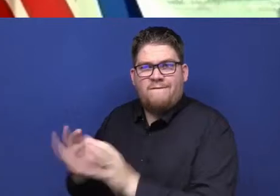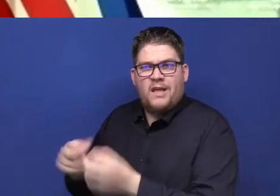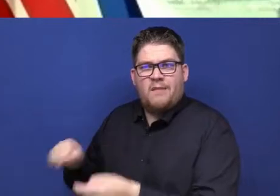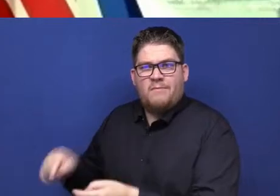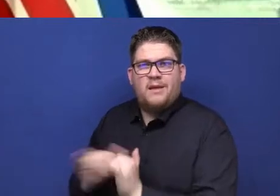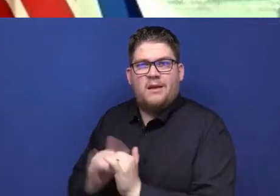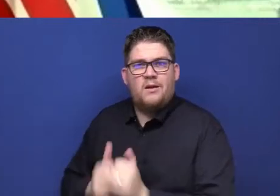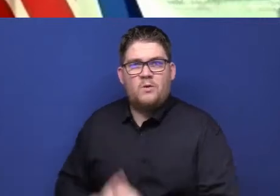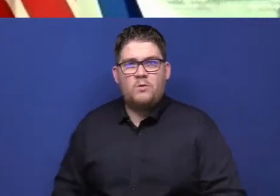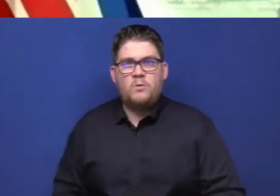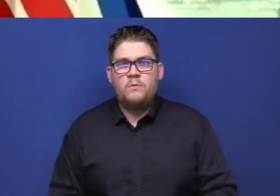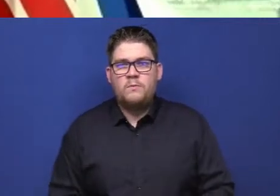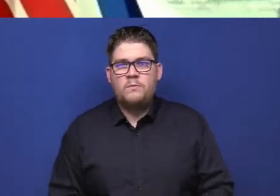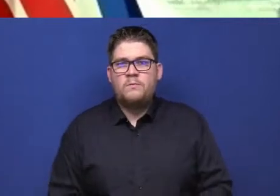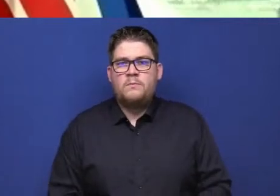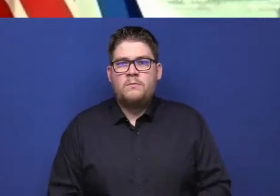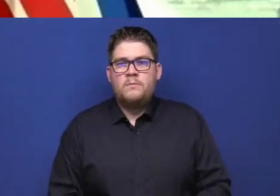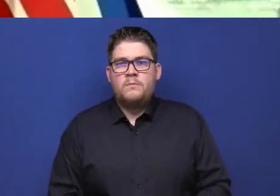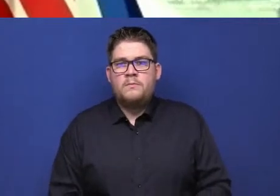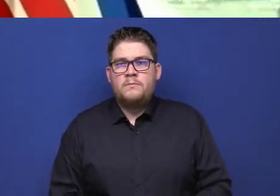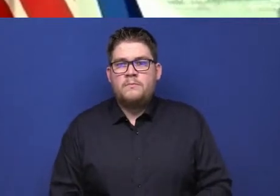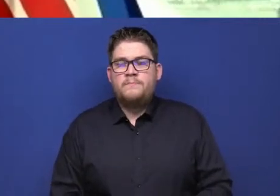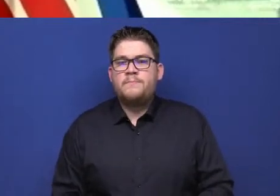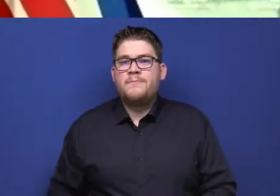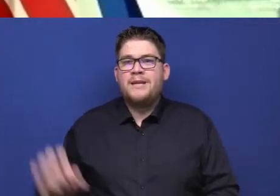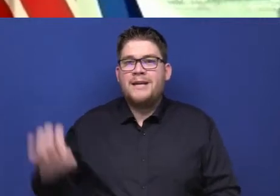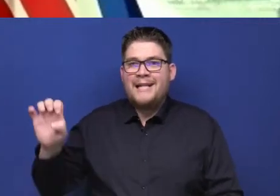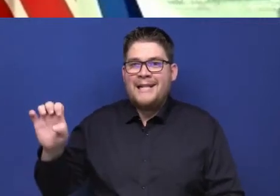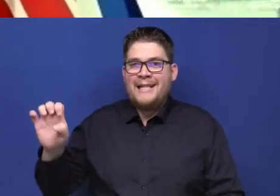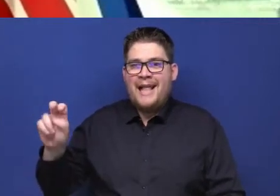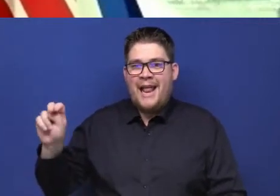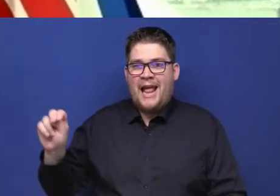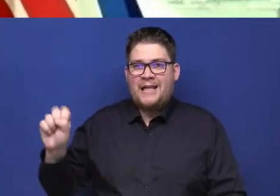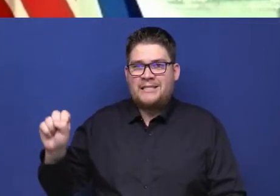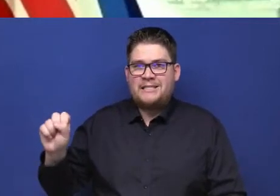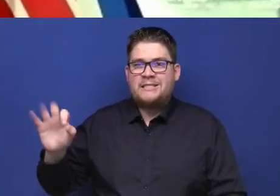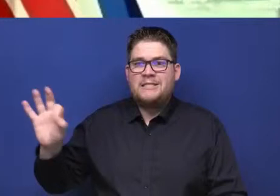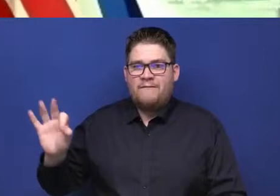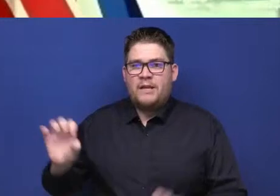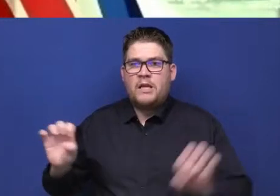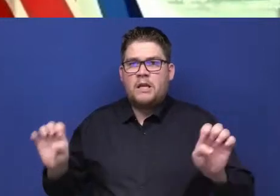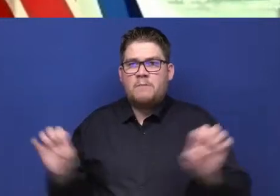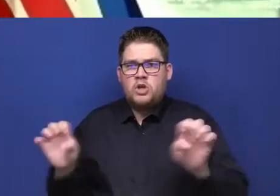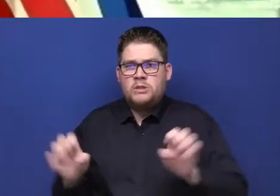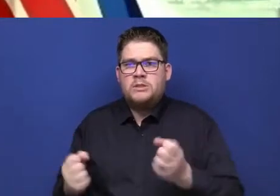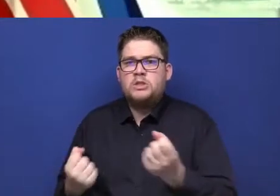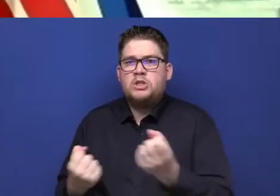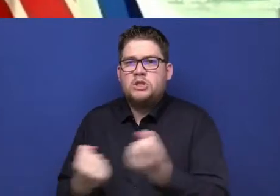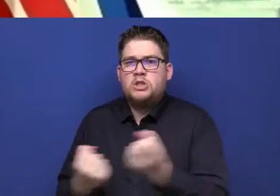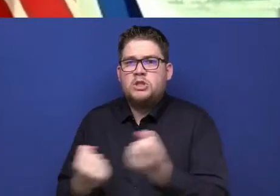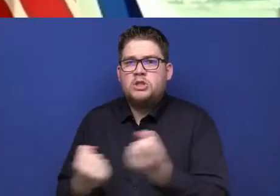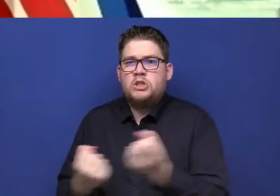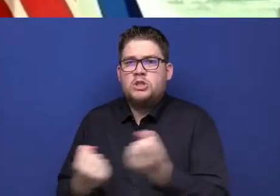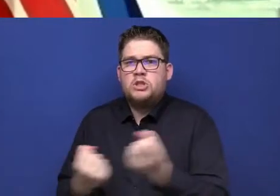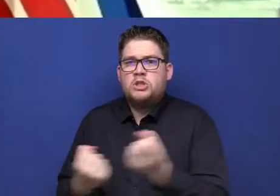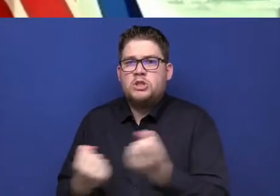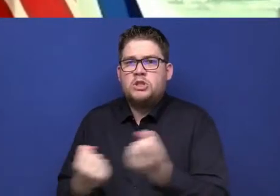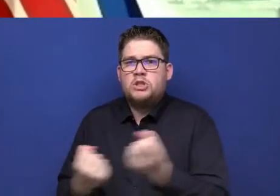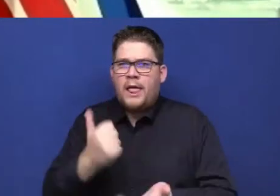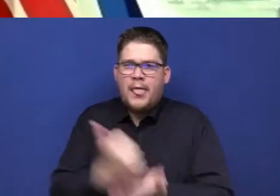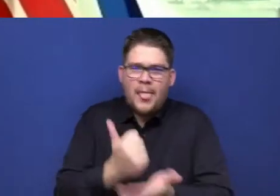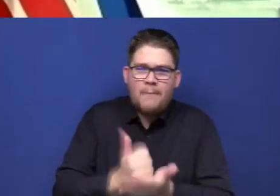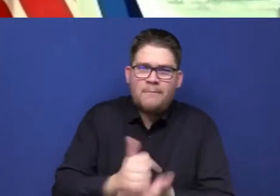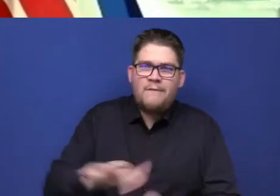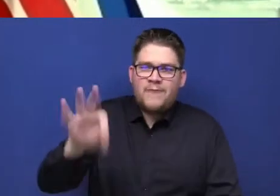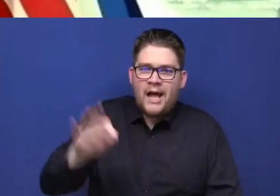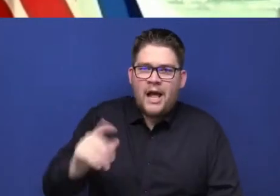online registration, which people have been doing, which also asks about things such as special needs or disabilities and